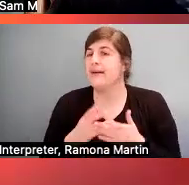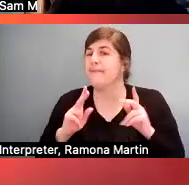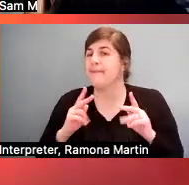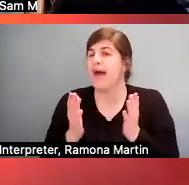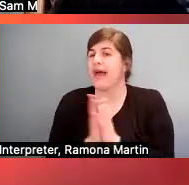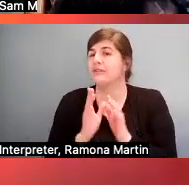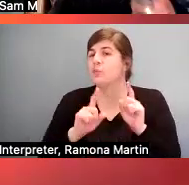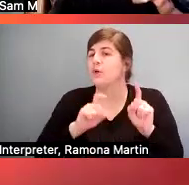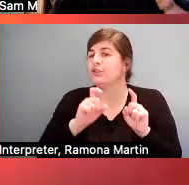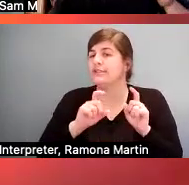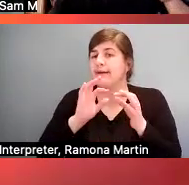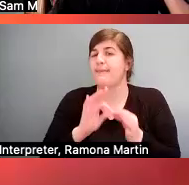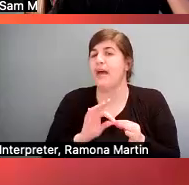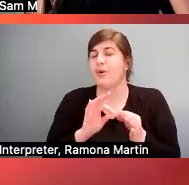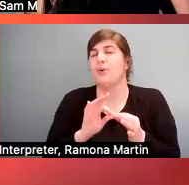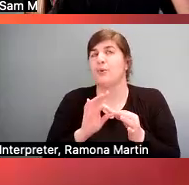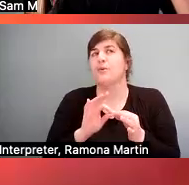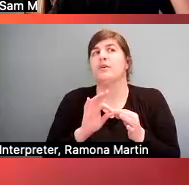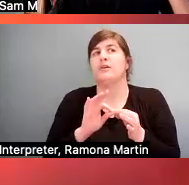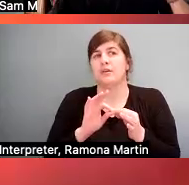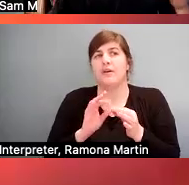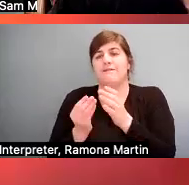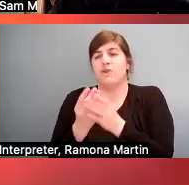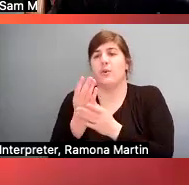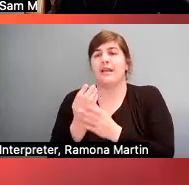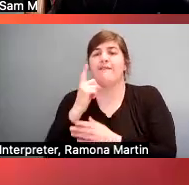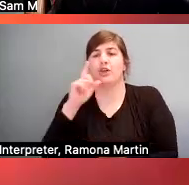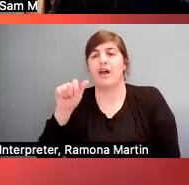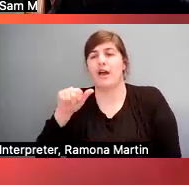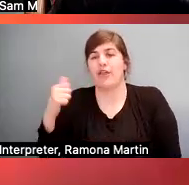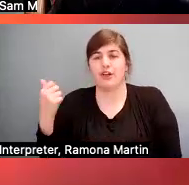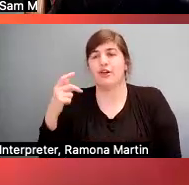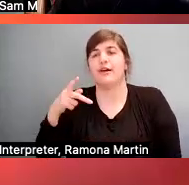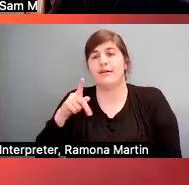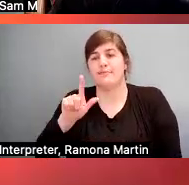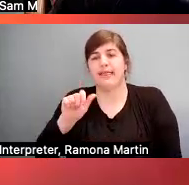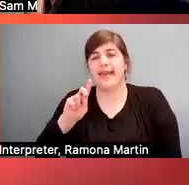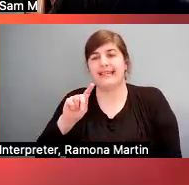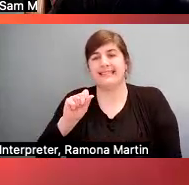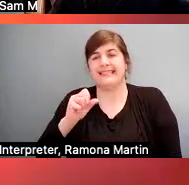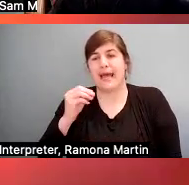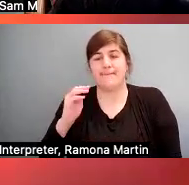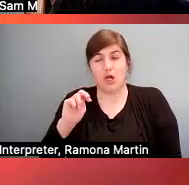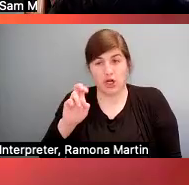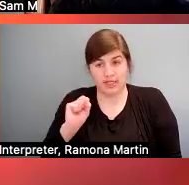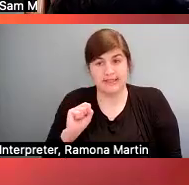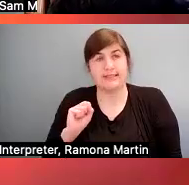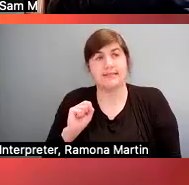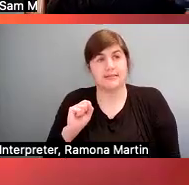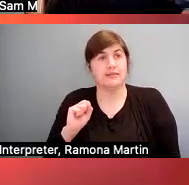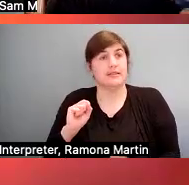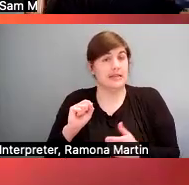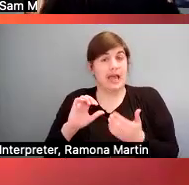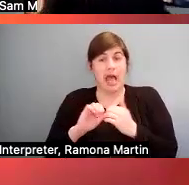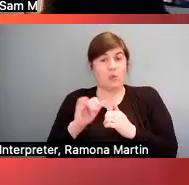asking questions about volcanoes on other planets, and a lot of people asking about volcanoes on Mars. Like, how similar are